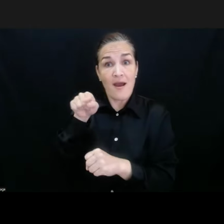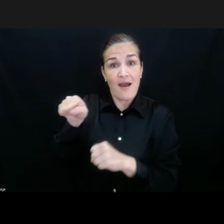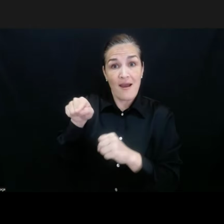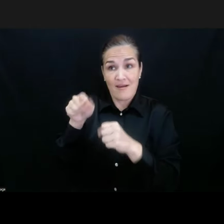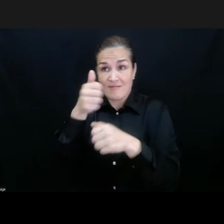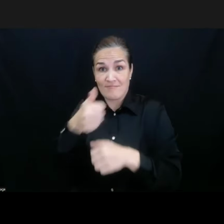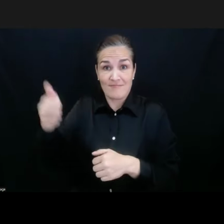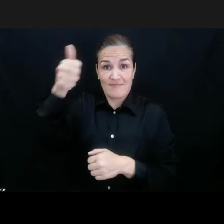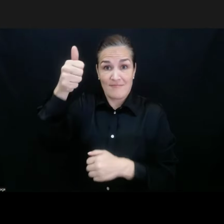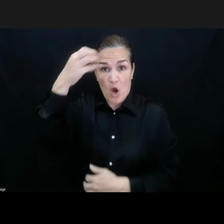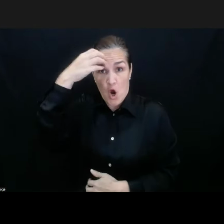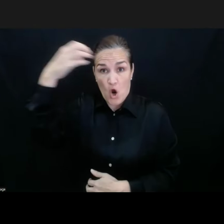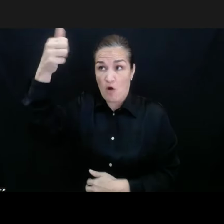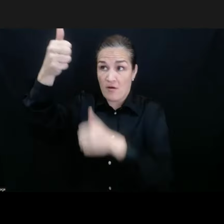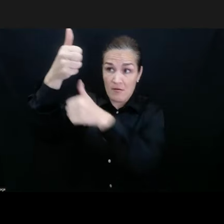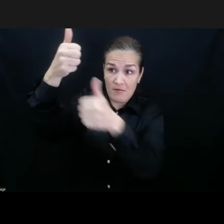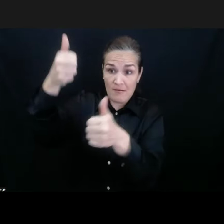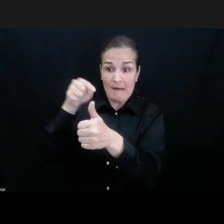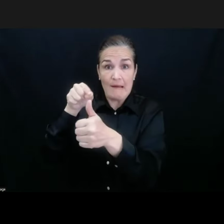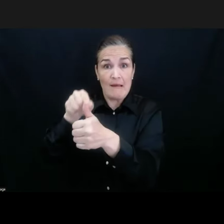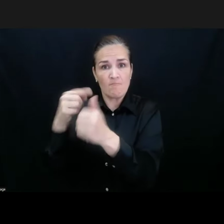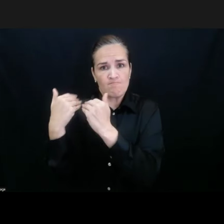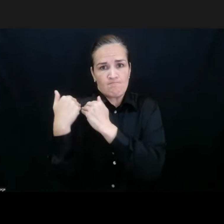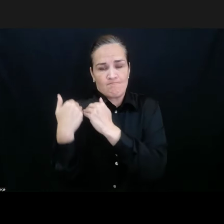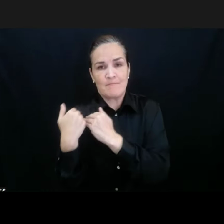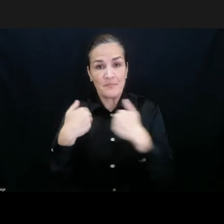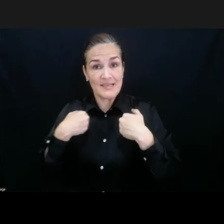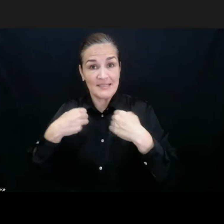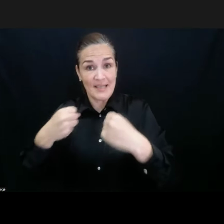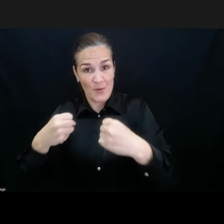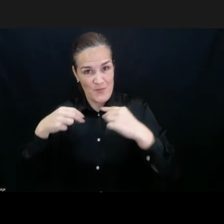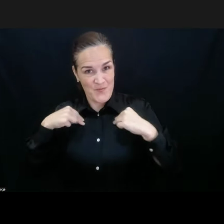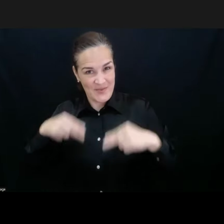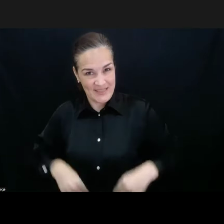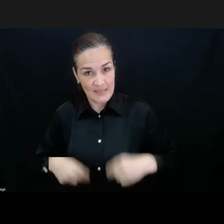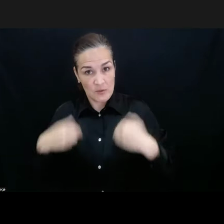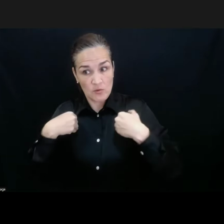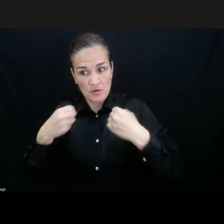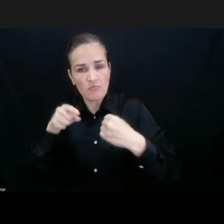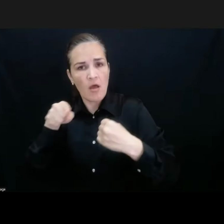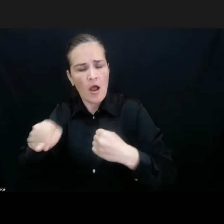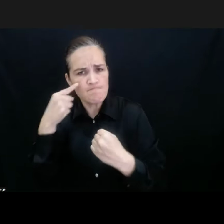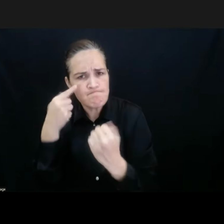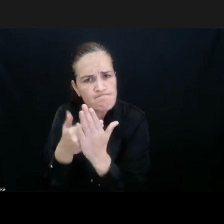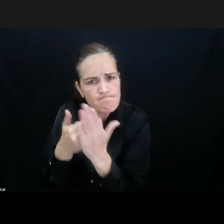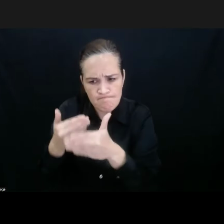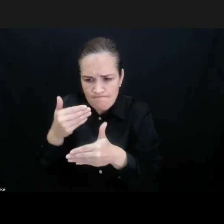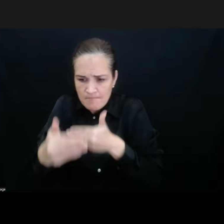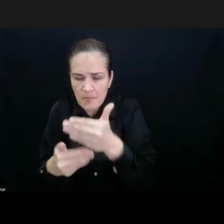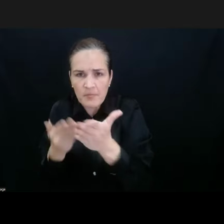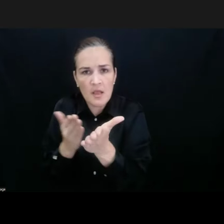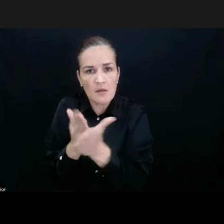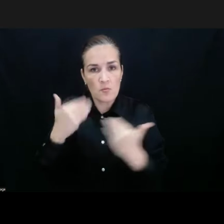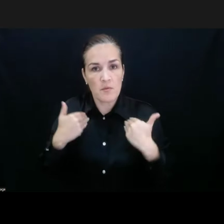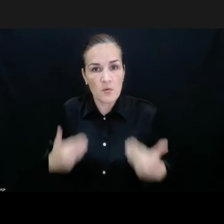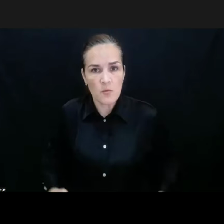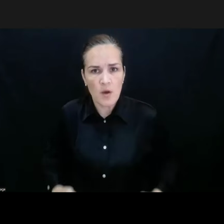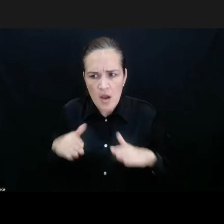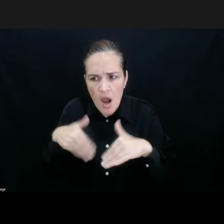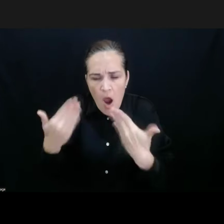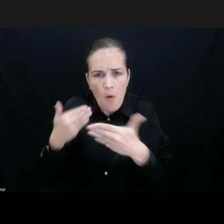evidence, in human rights, and broad partnerships. And I think this is also one of the lessons learned how this type of